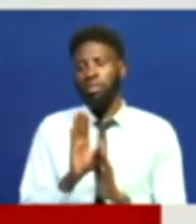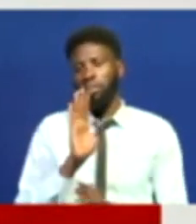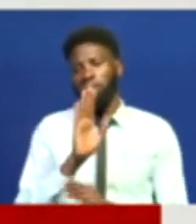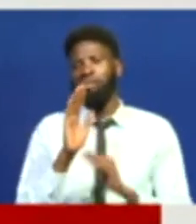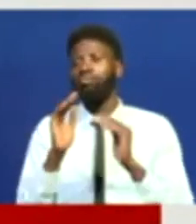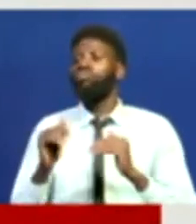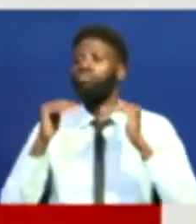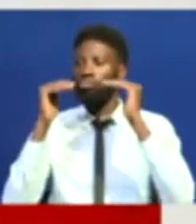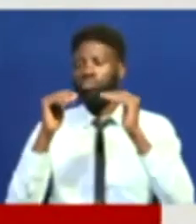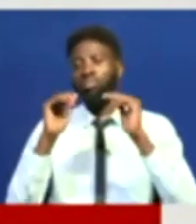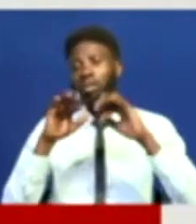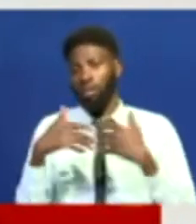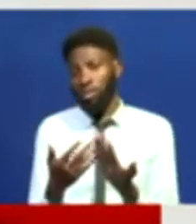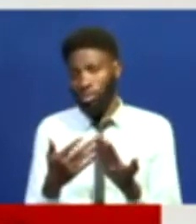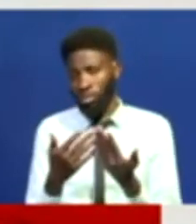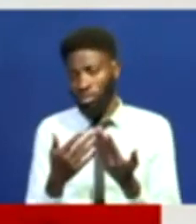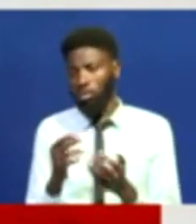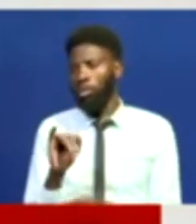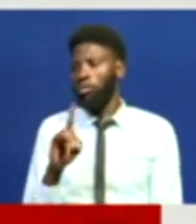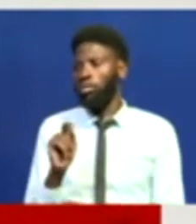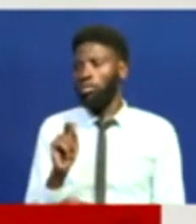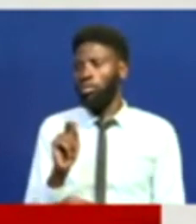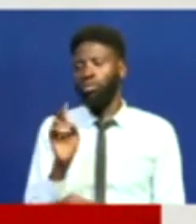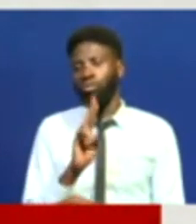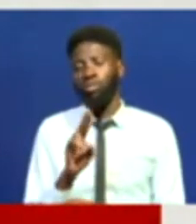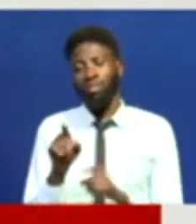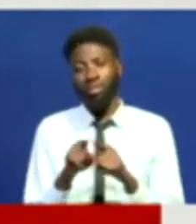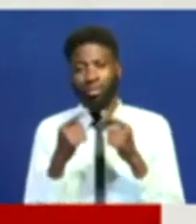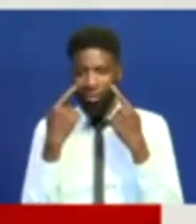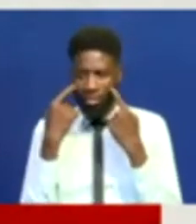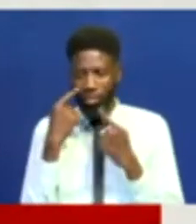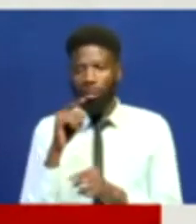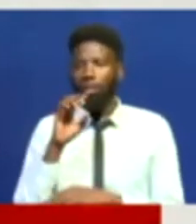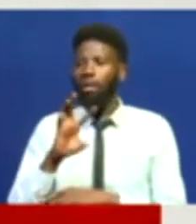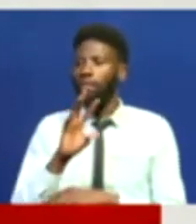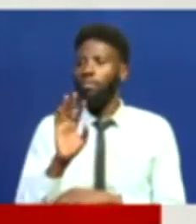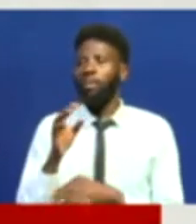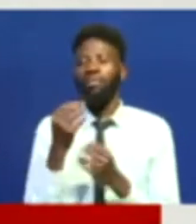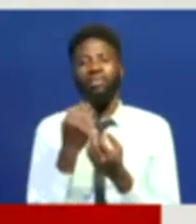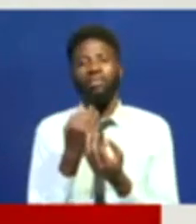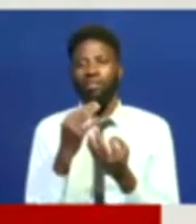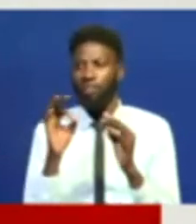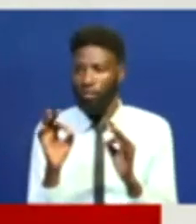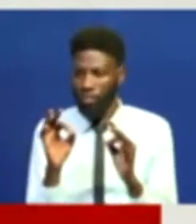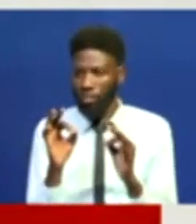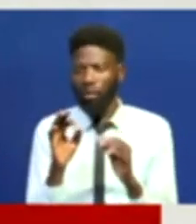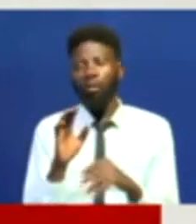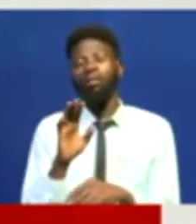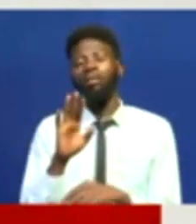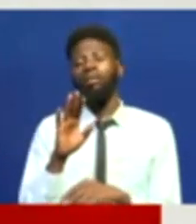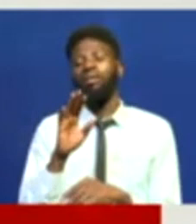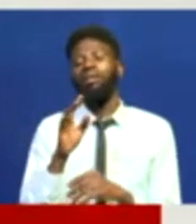by embracing and deepening ICT. And also, when you look at the Africa Free, the African Continental Free